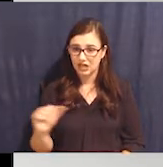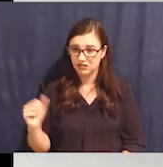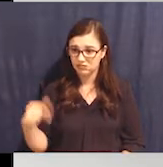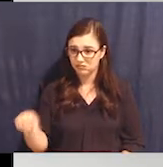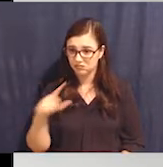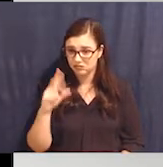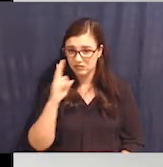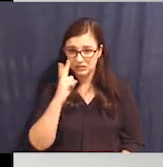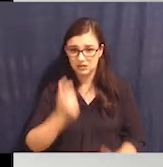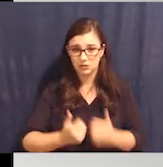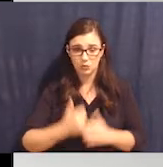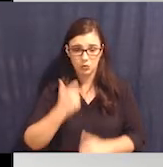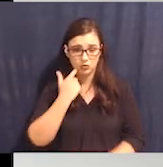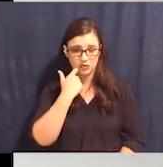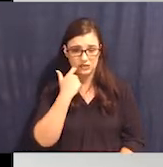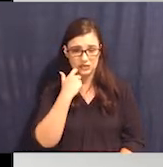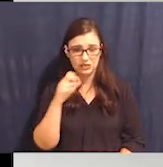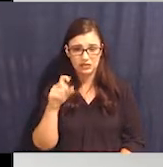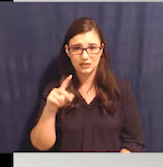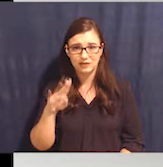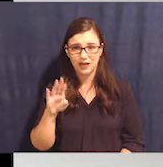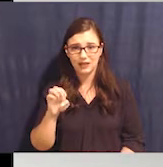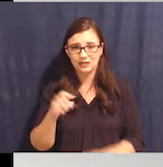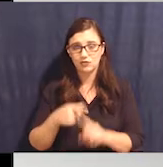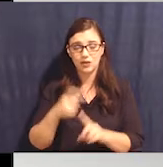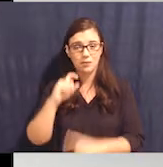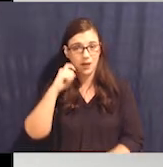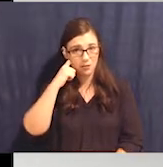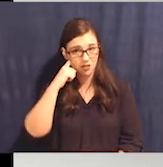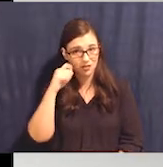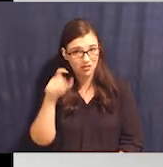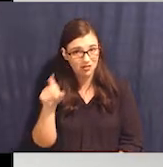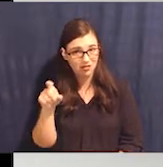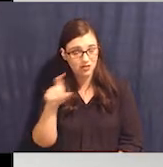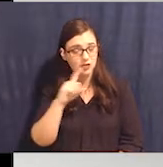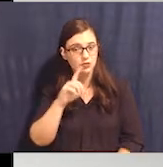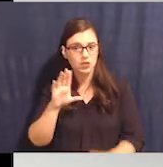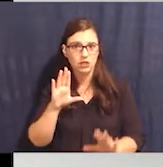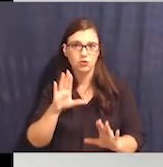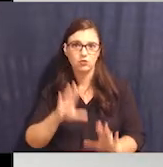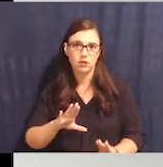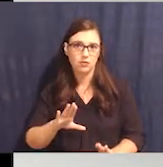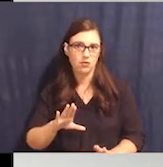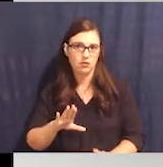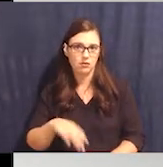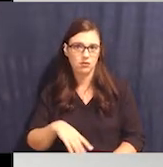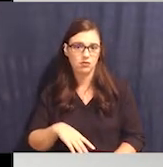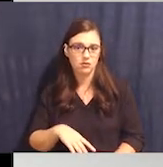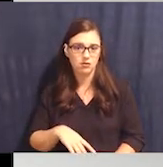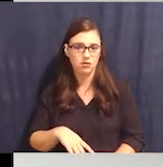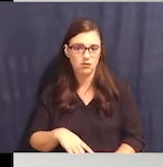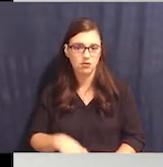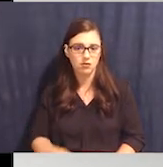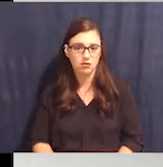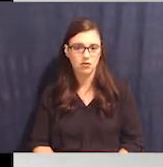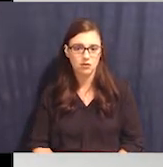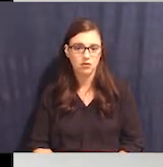Has anyone seen the latest a device by Apple? It's incredible.